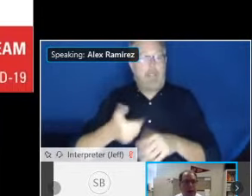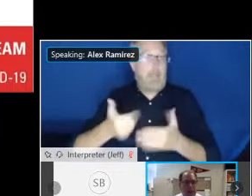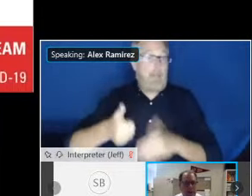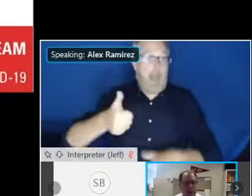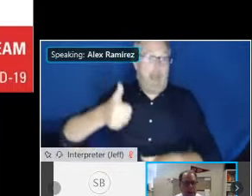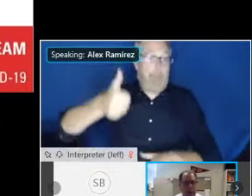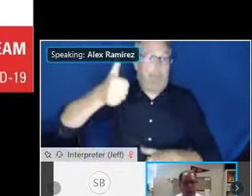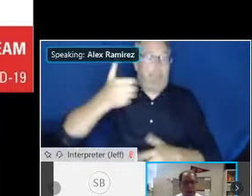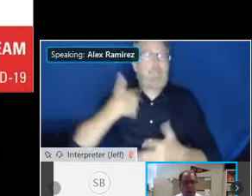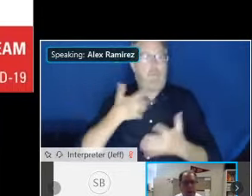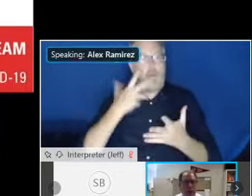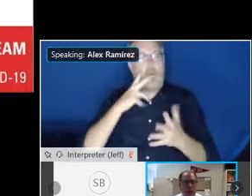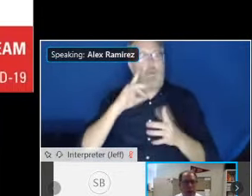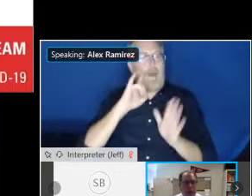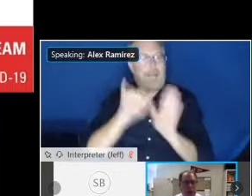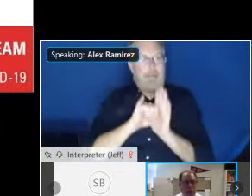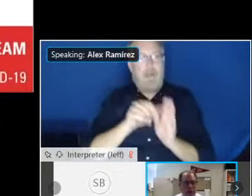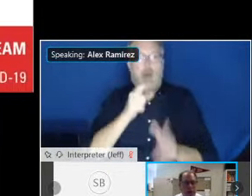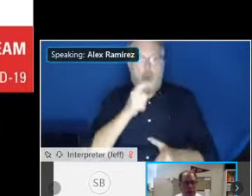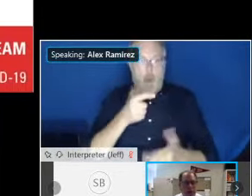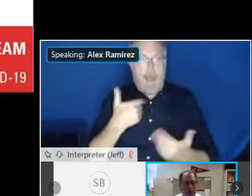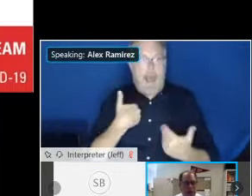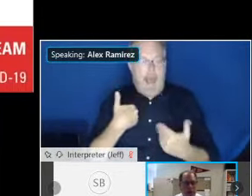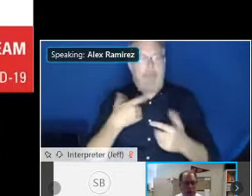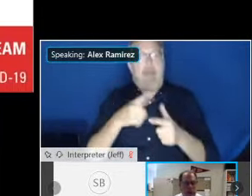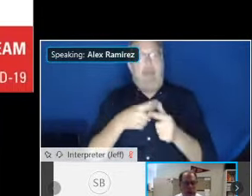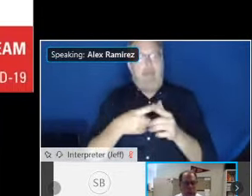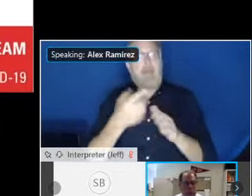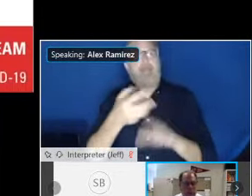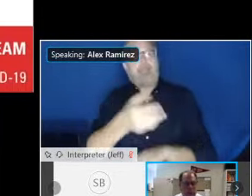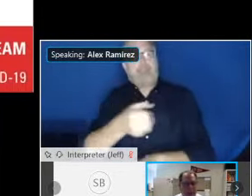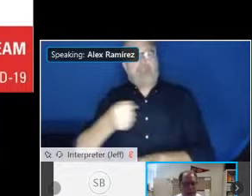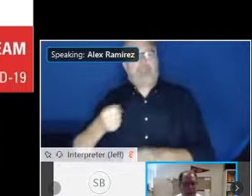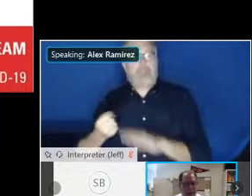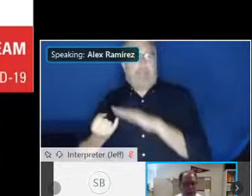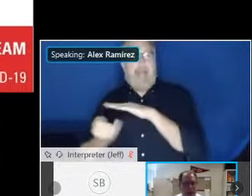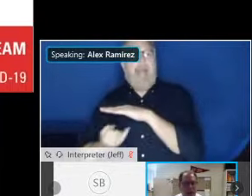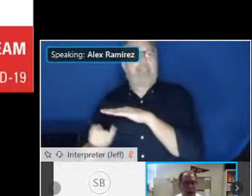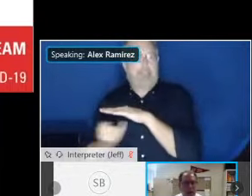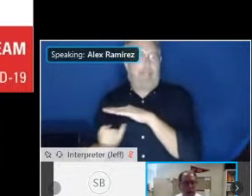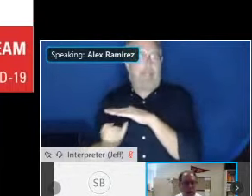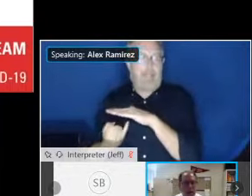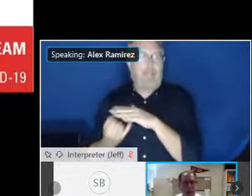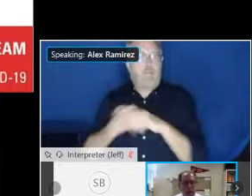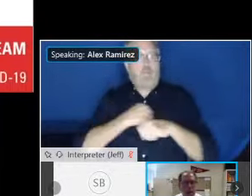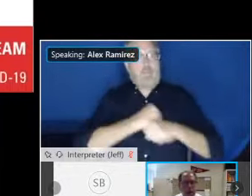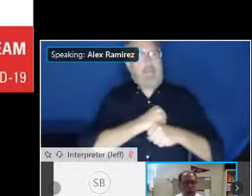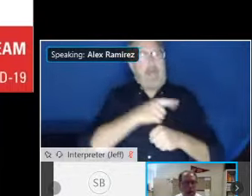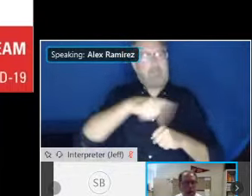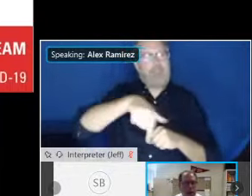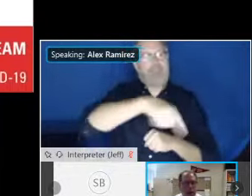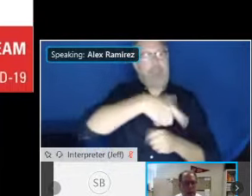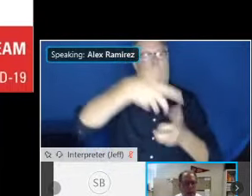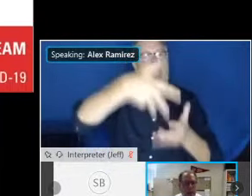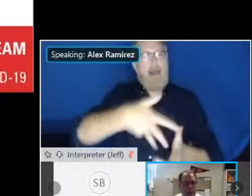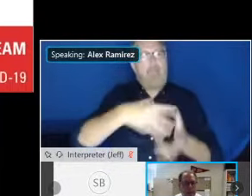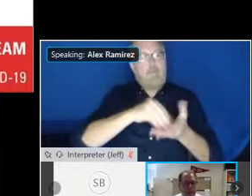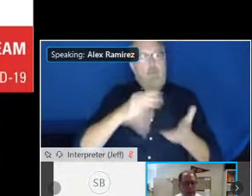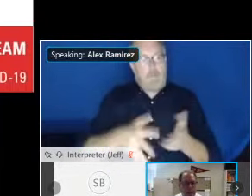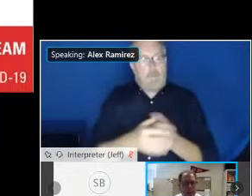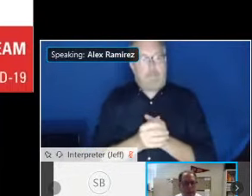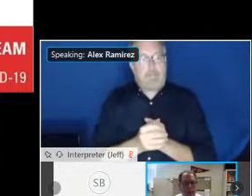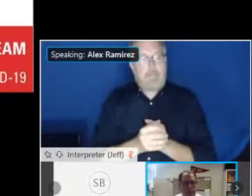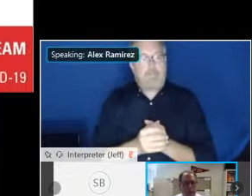positives and isolate them in order to help protect the rest of the population. So we need to understand the